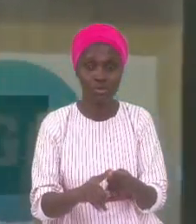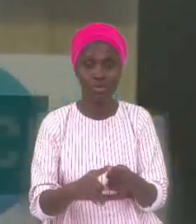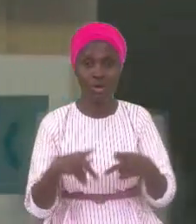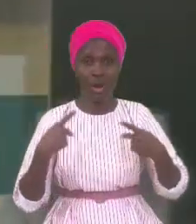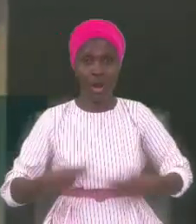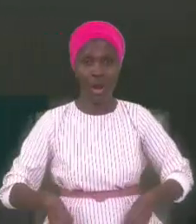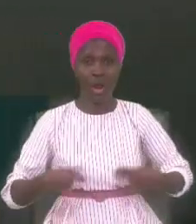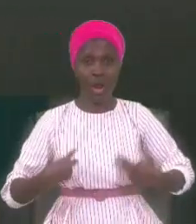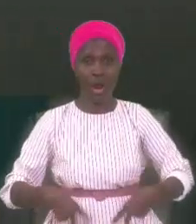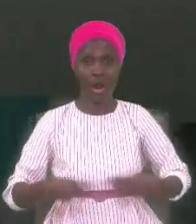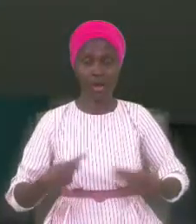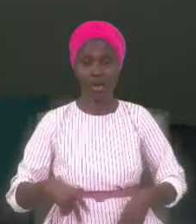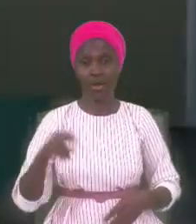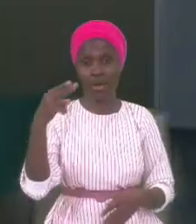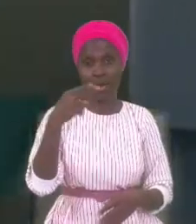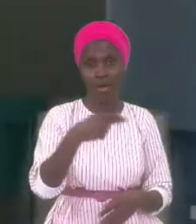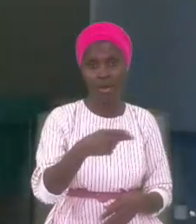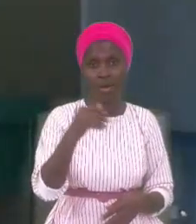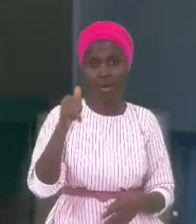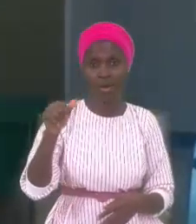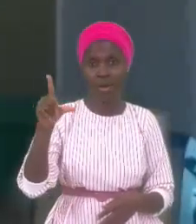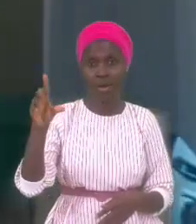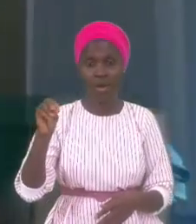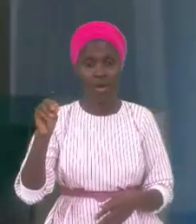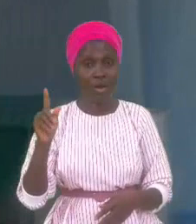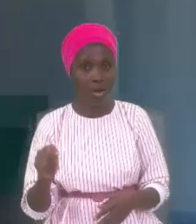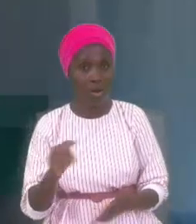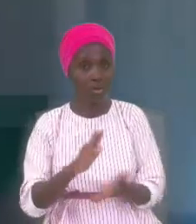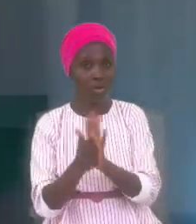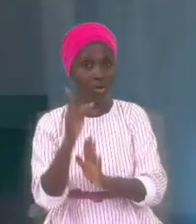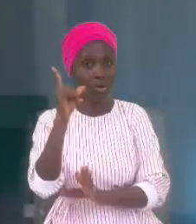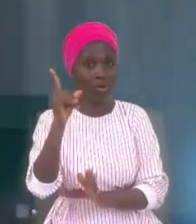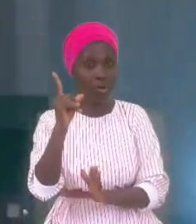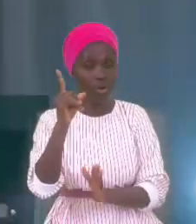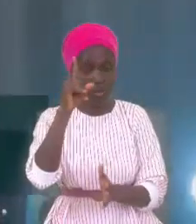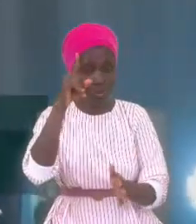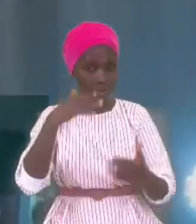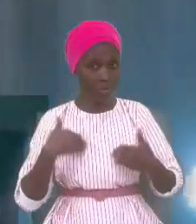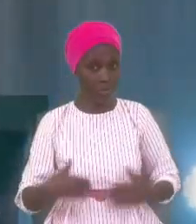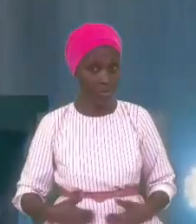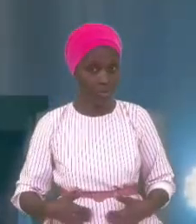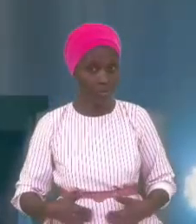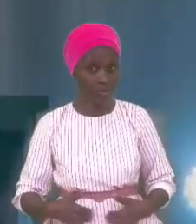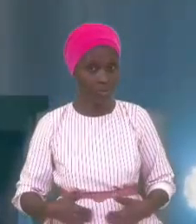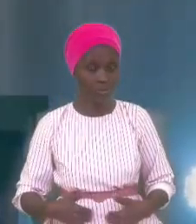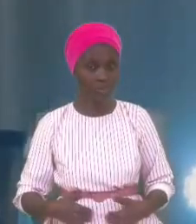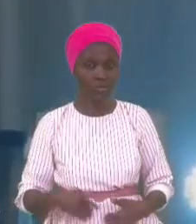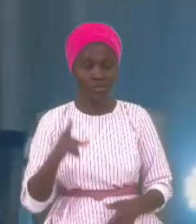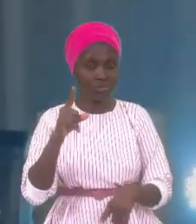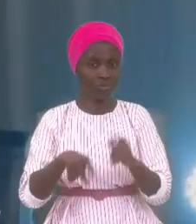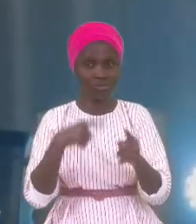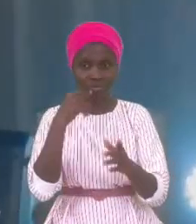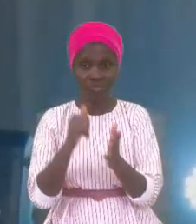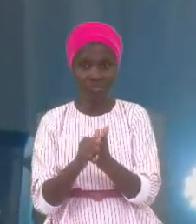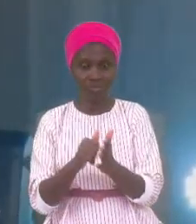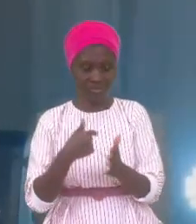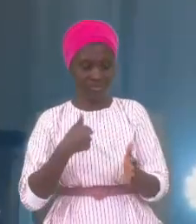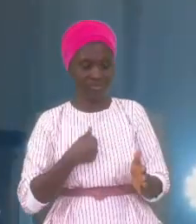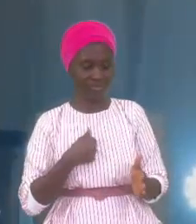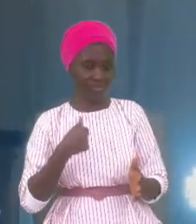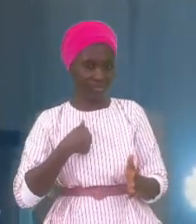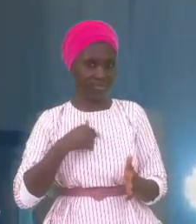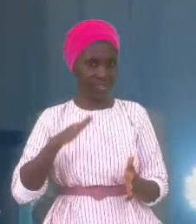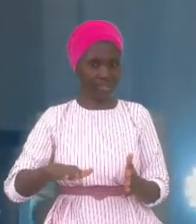a sin partner is one body. You cannot say, I just did that, but I'm a child of God, and I know